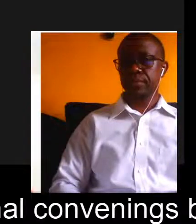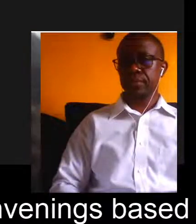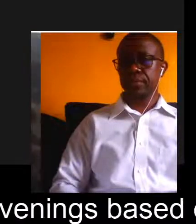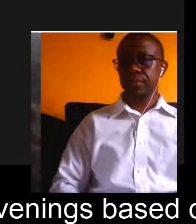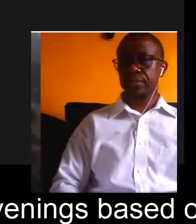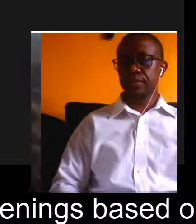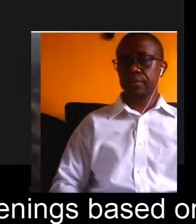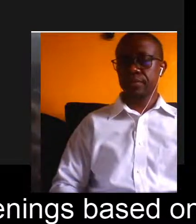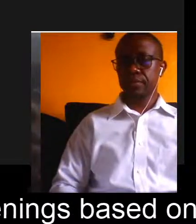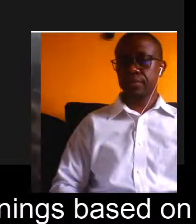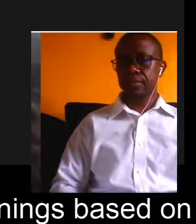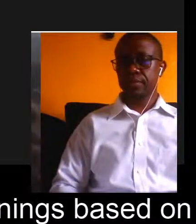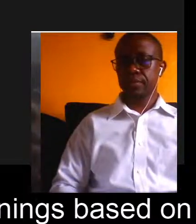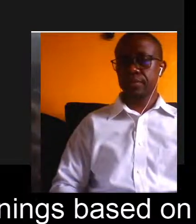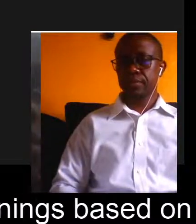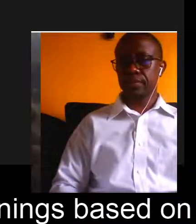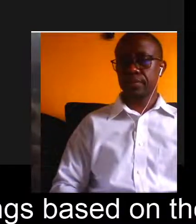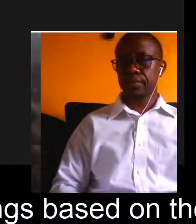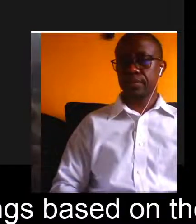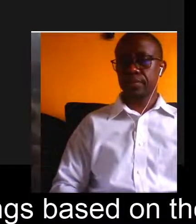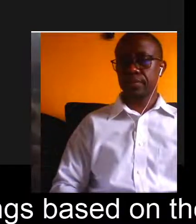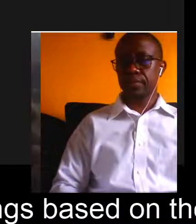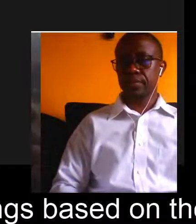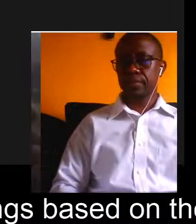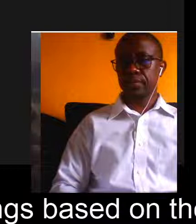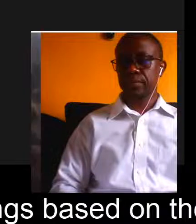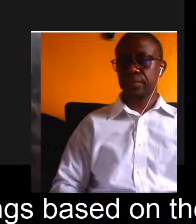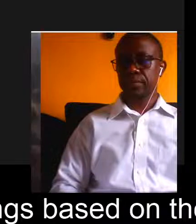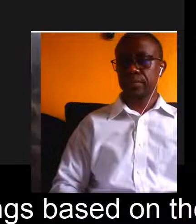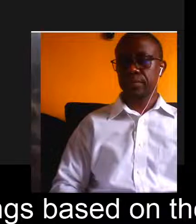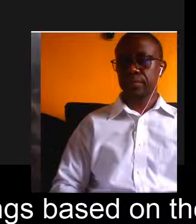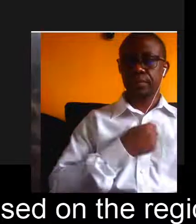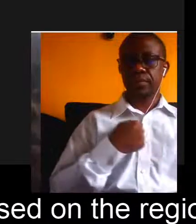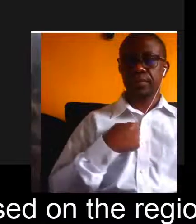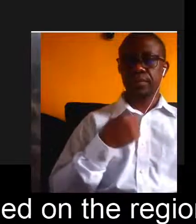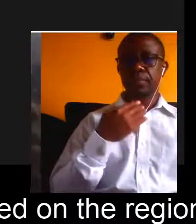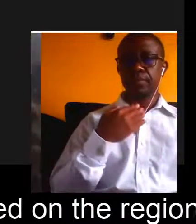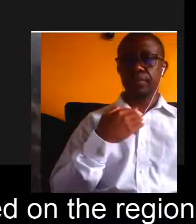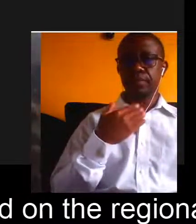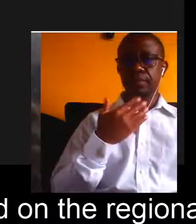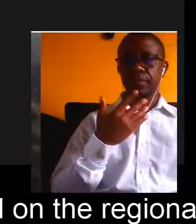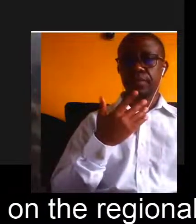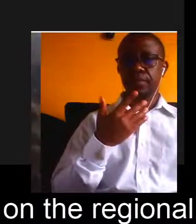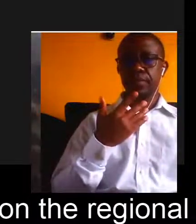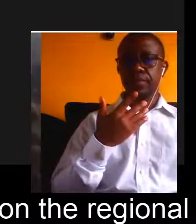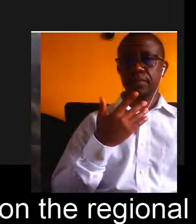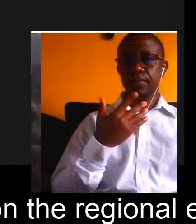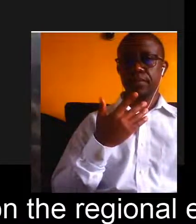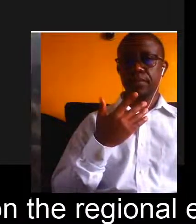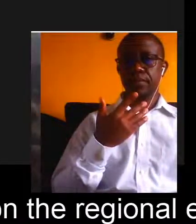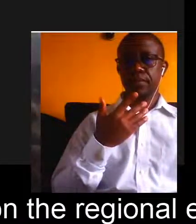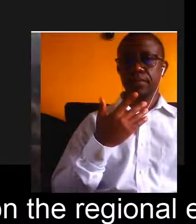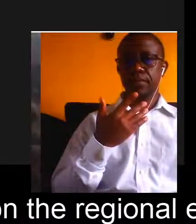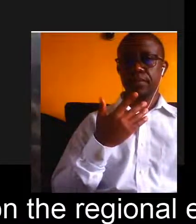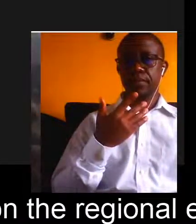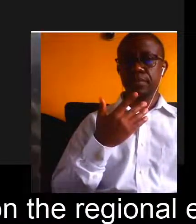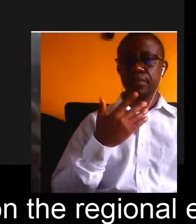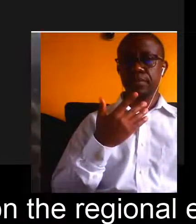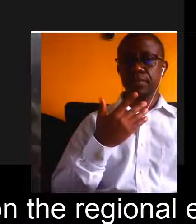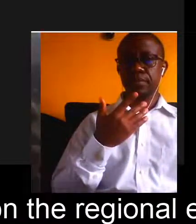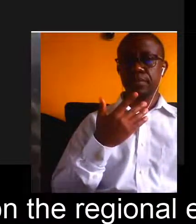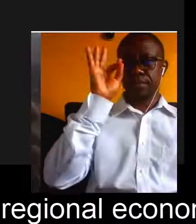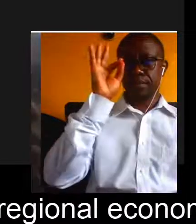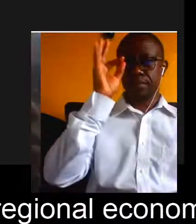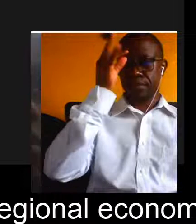you. So I'm very sorry. I want to speak in French because the word to be present. I did it in